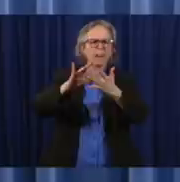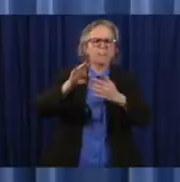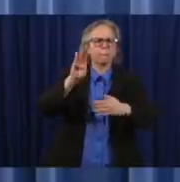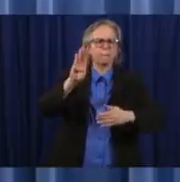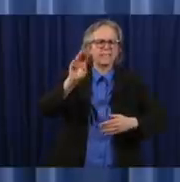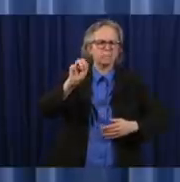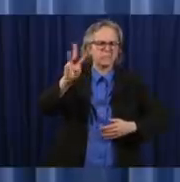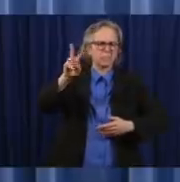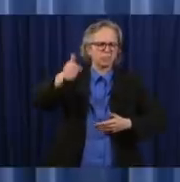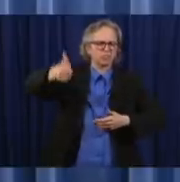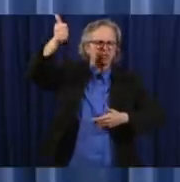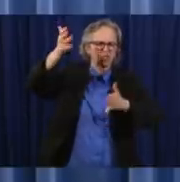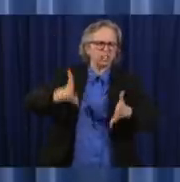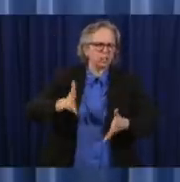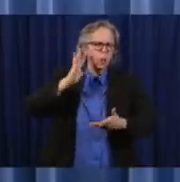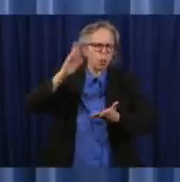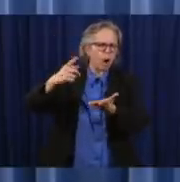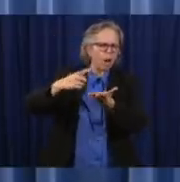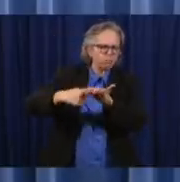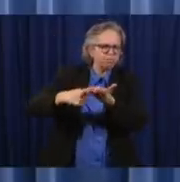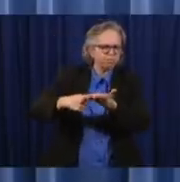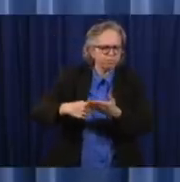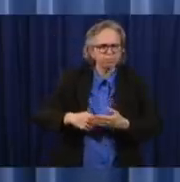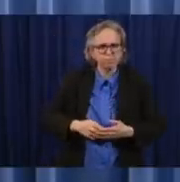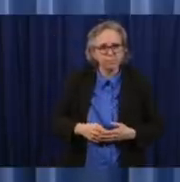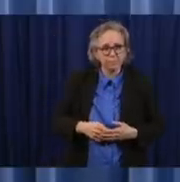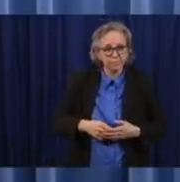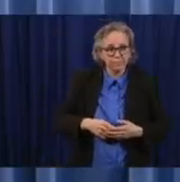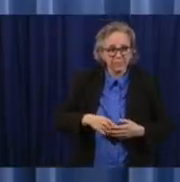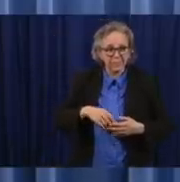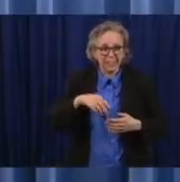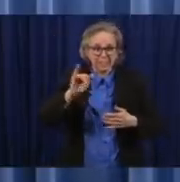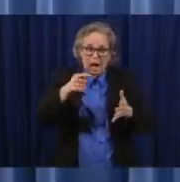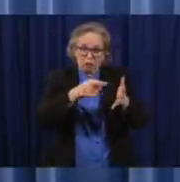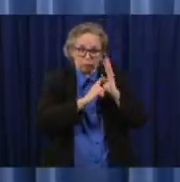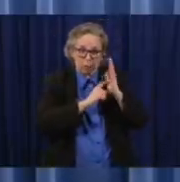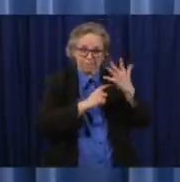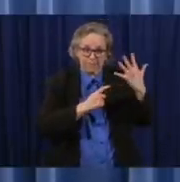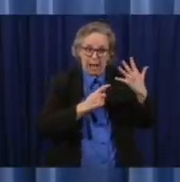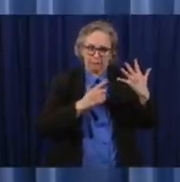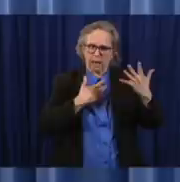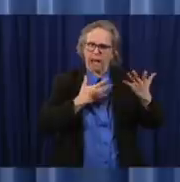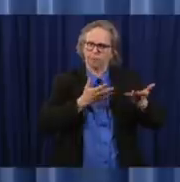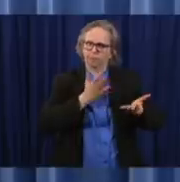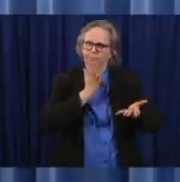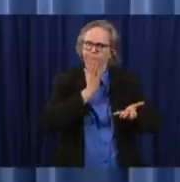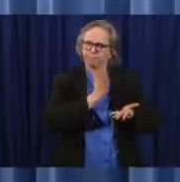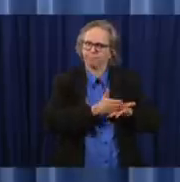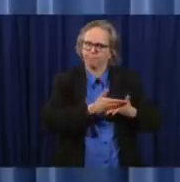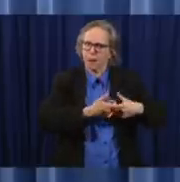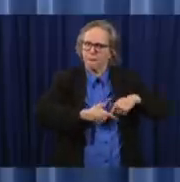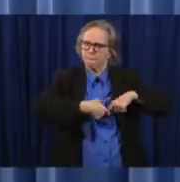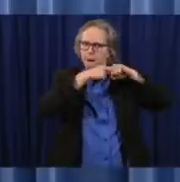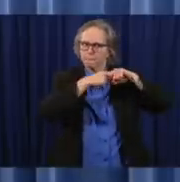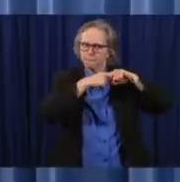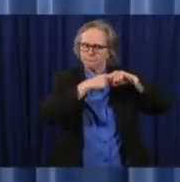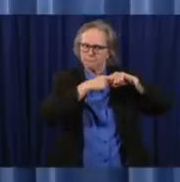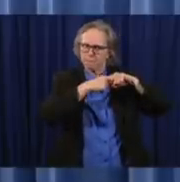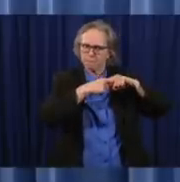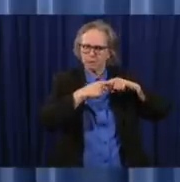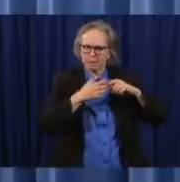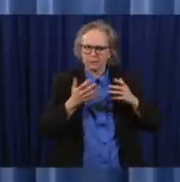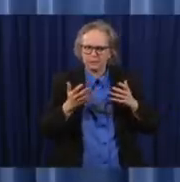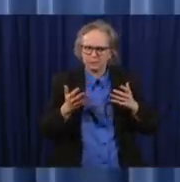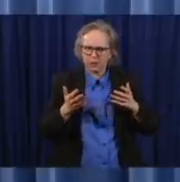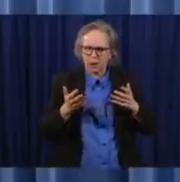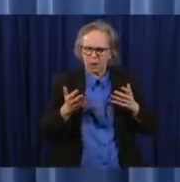know, we've stopped the requirements. We've kind of let people go over time periods